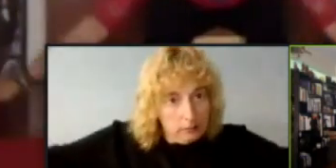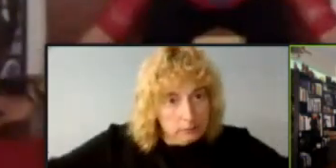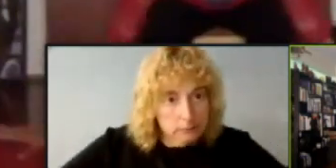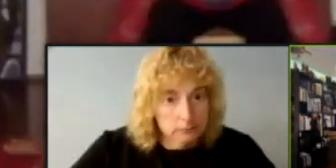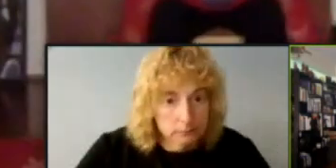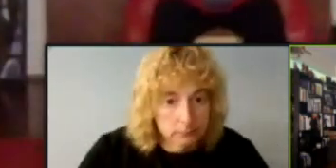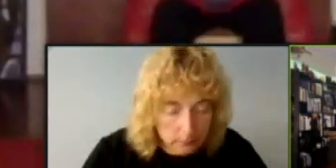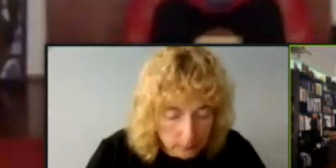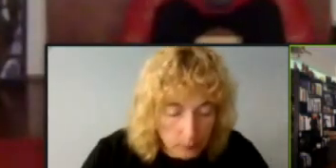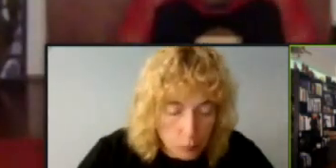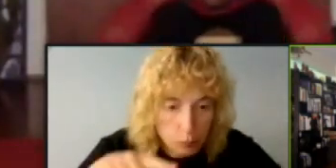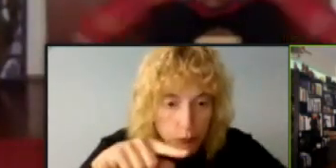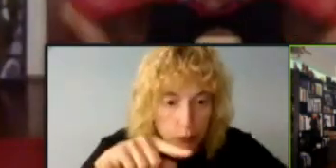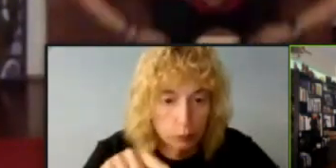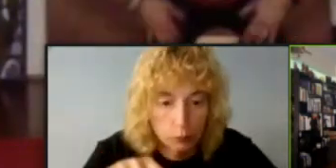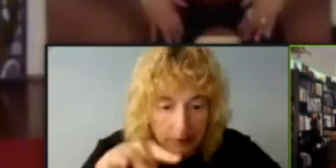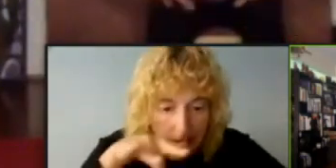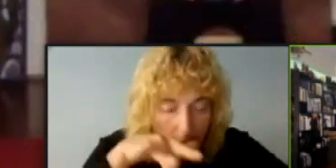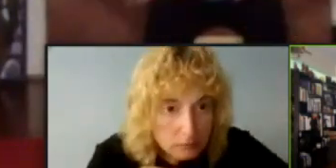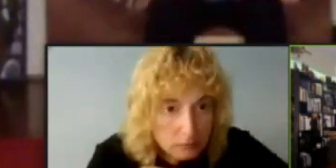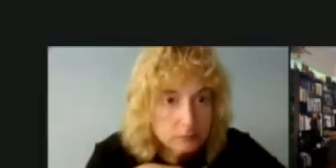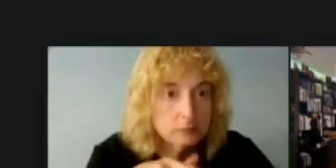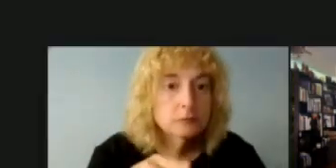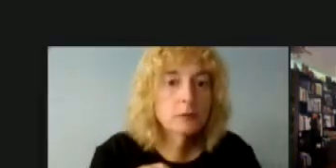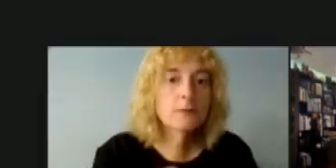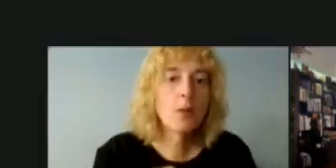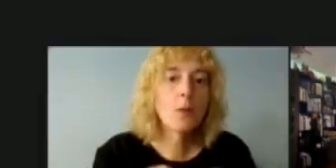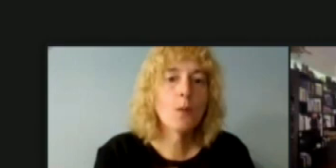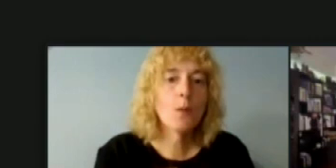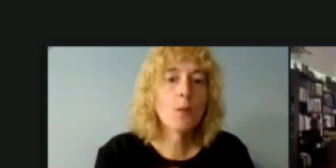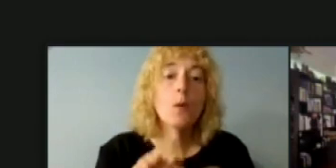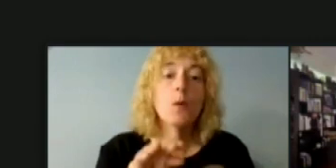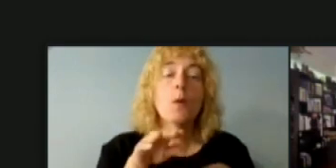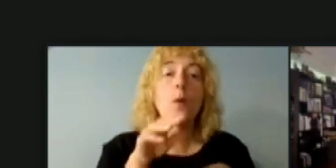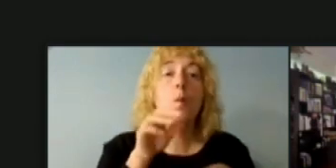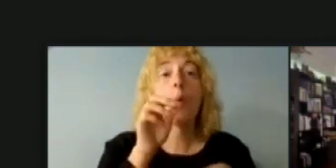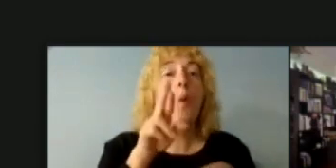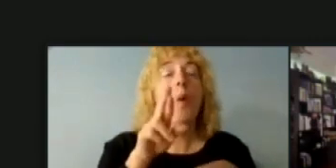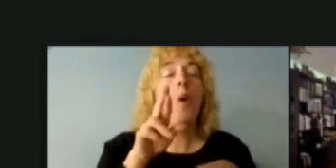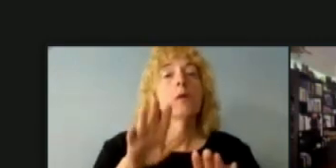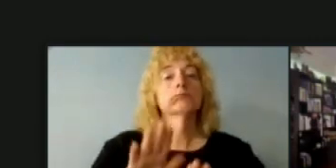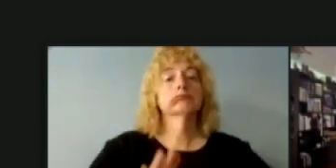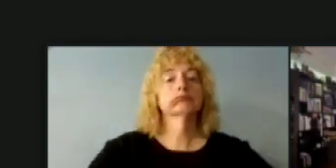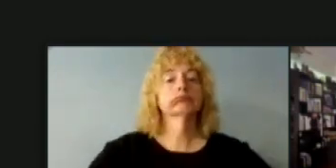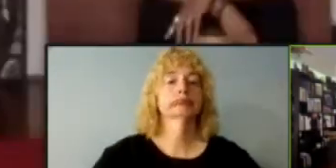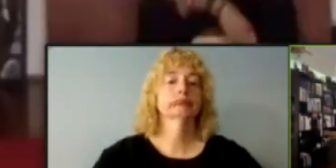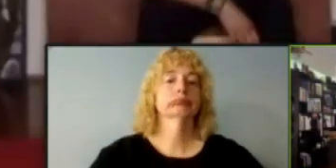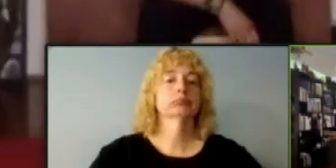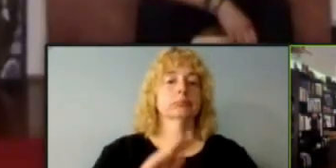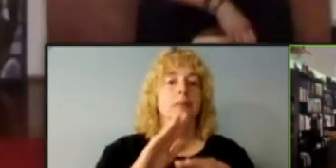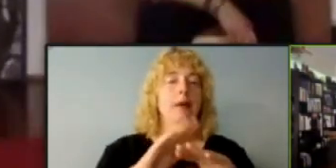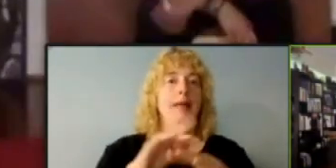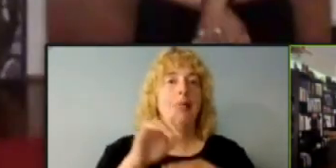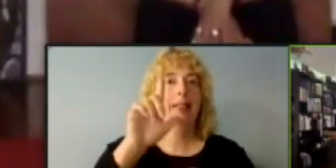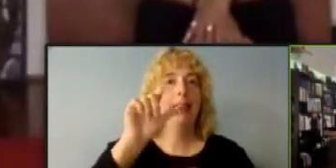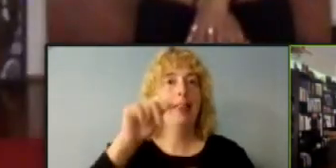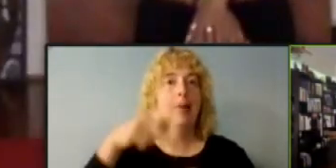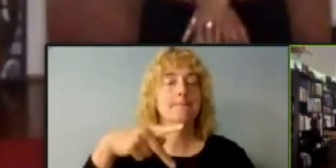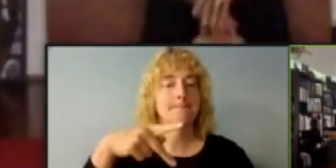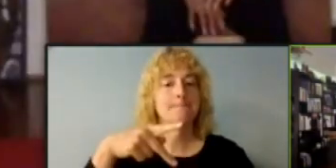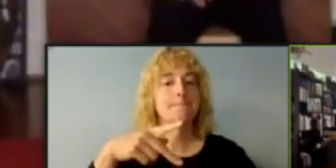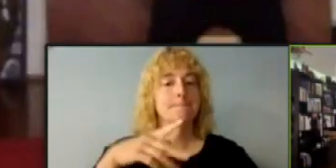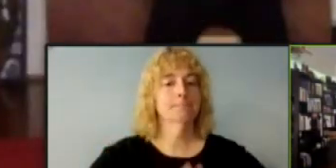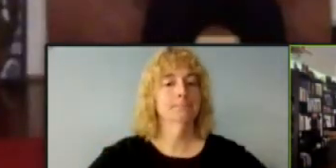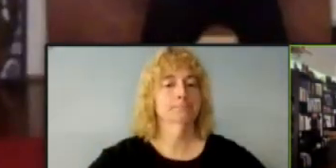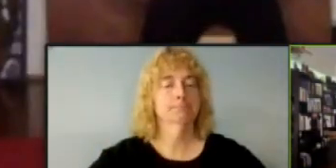go all the way down toward the ground or they can rest right here on your lap. All right, so that's a seated